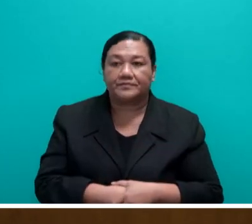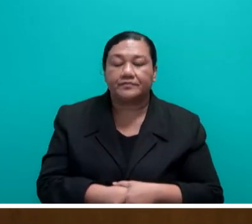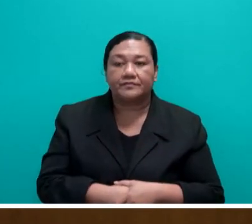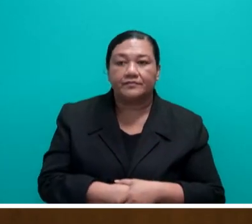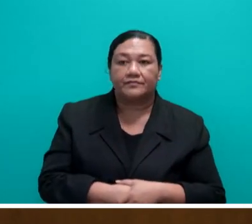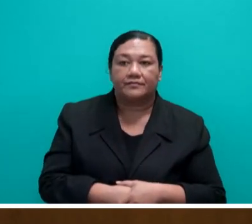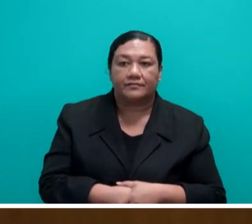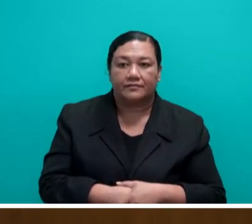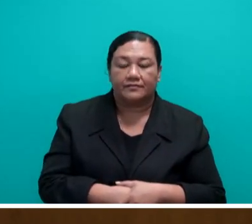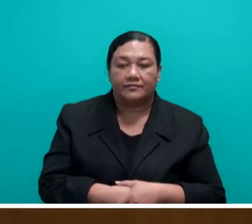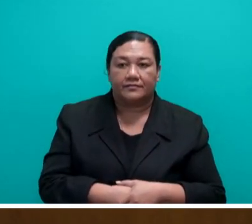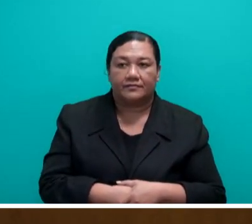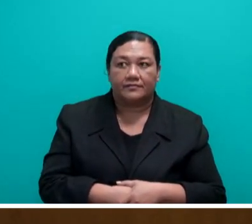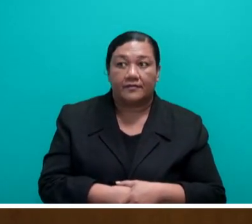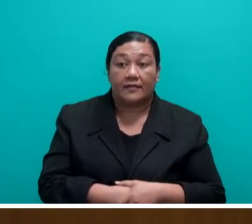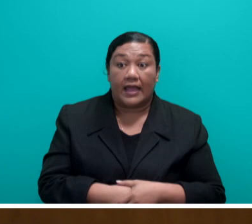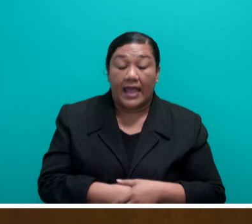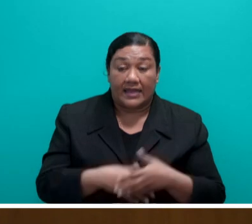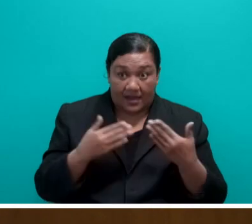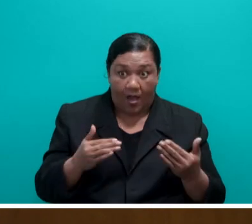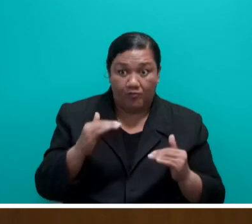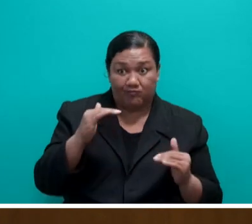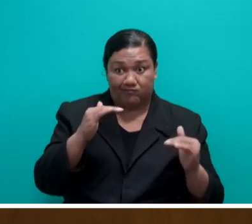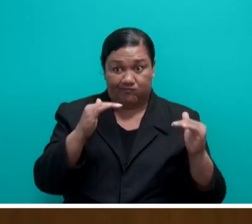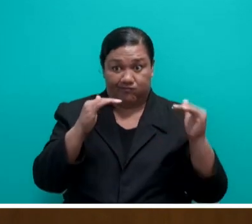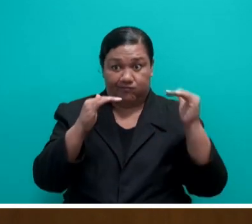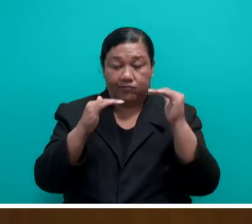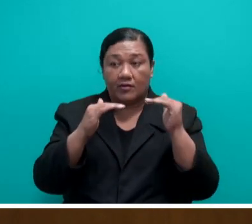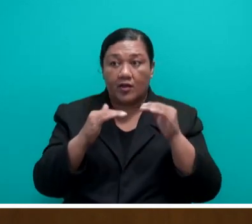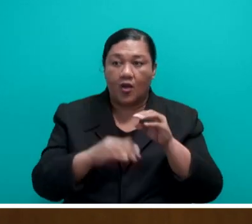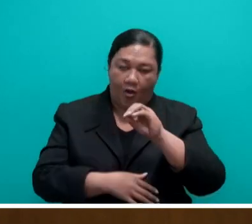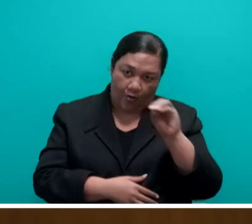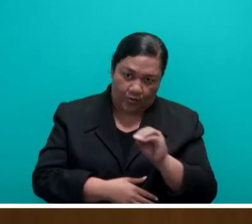And we signed the elevated part of it in October of last year,